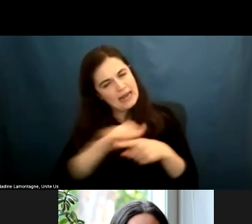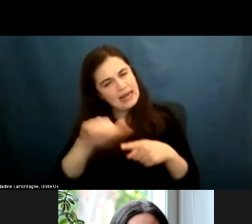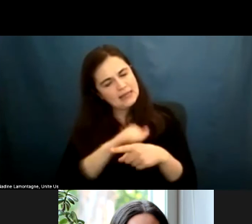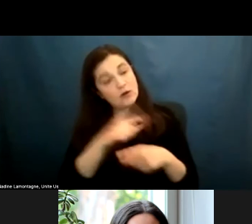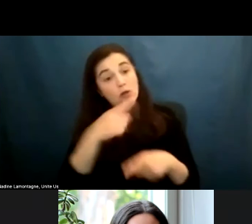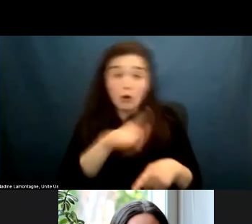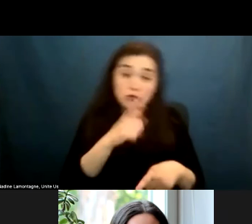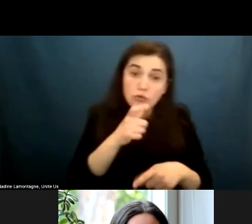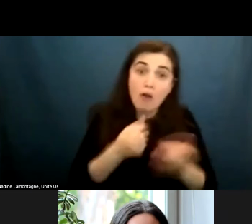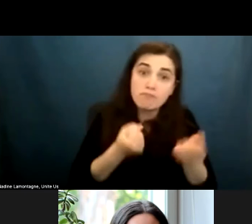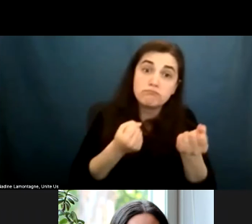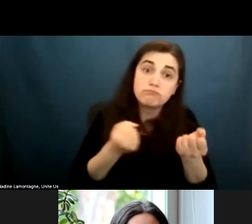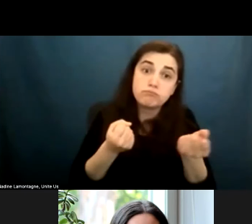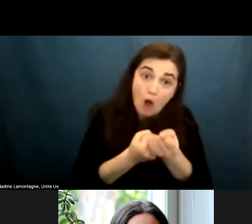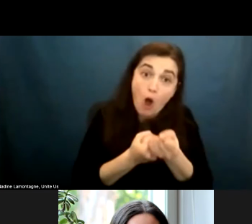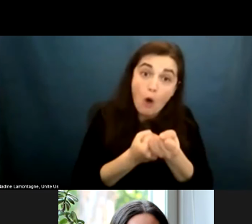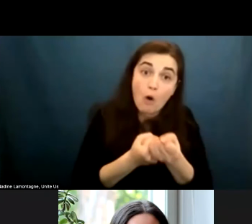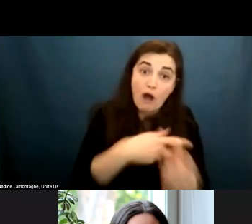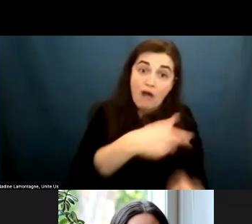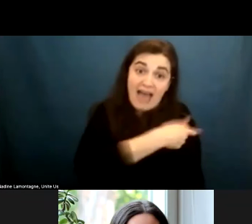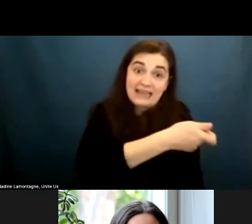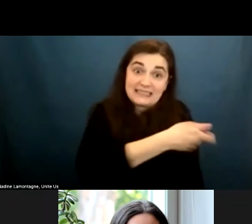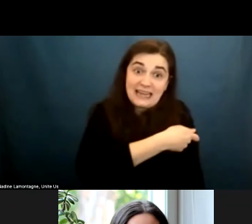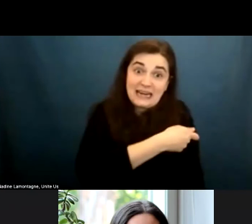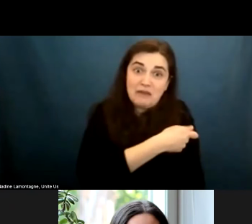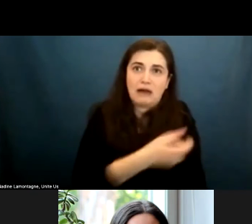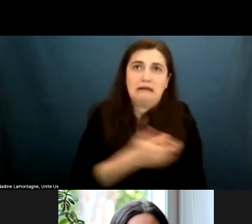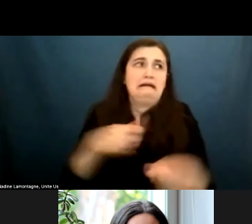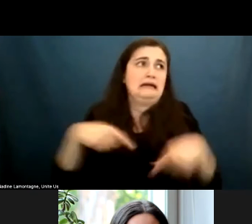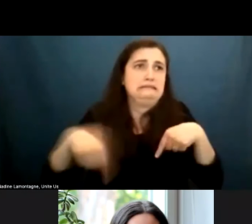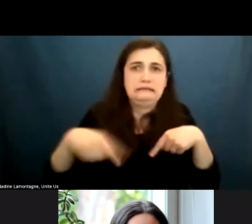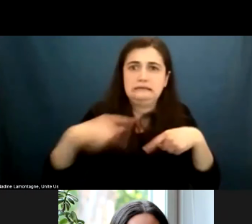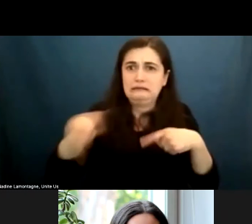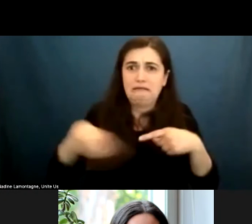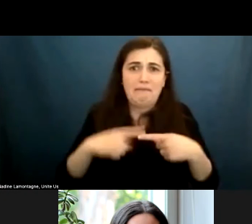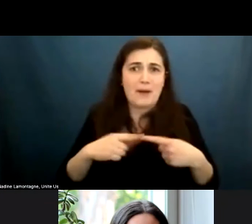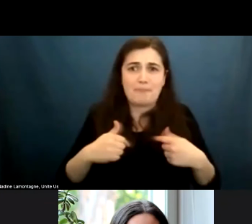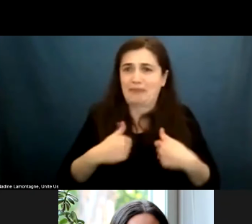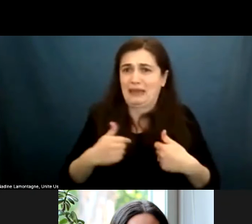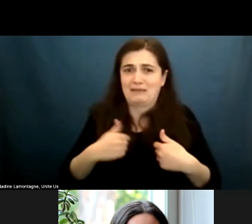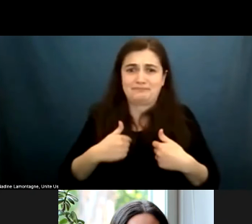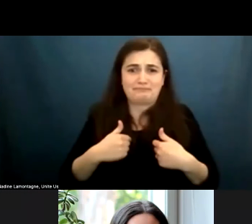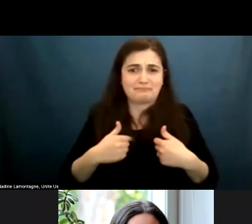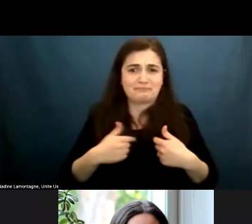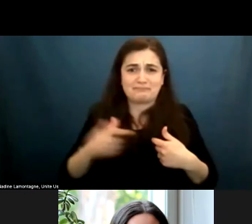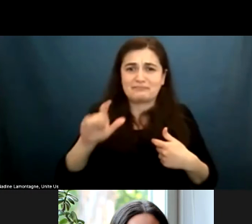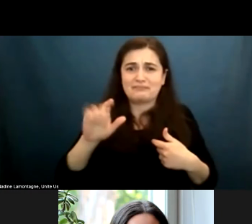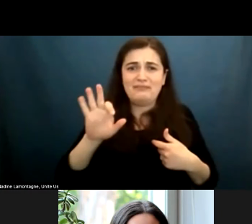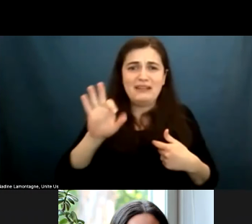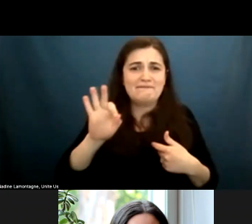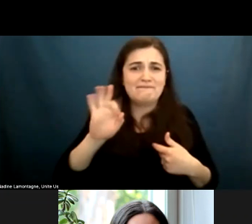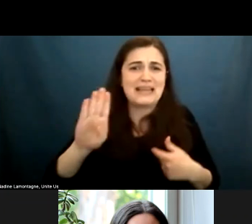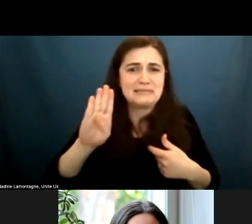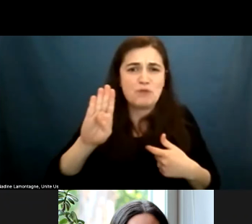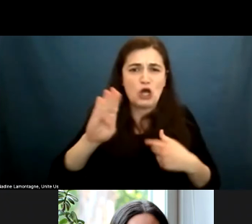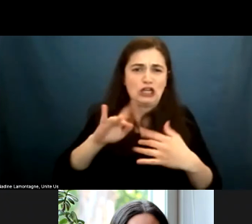care a lot about this issue, but that are really freaked out about the thought of getting into like a Facebook spat with somebody